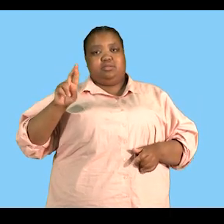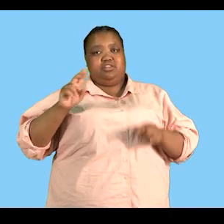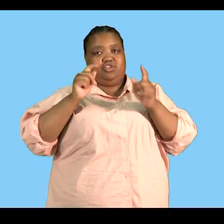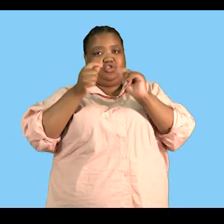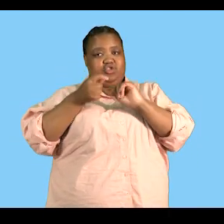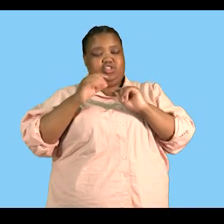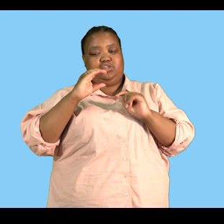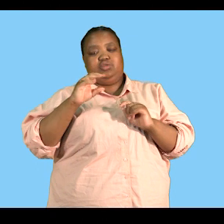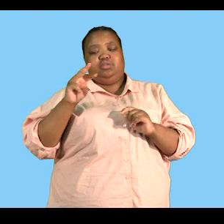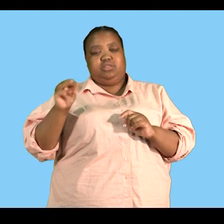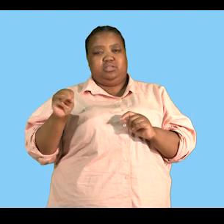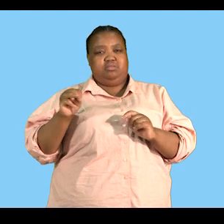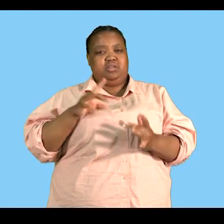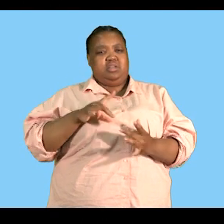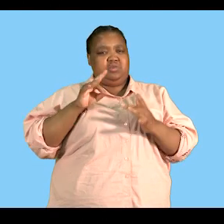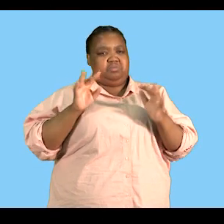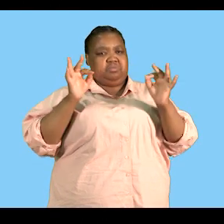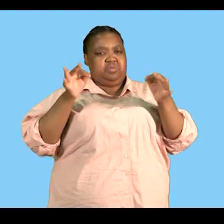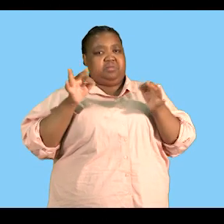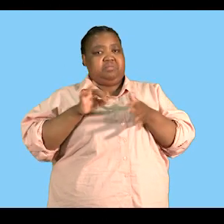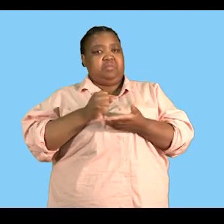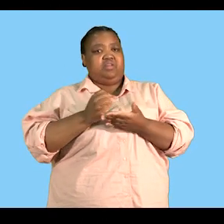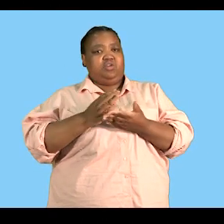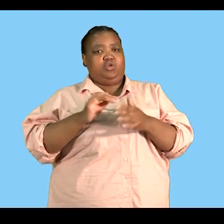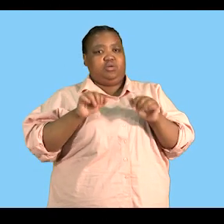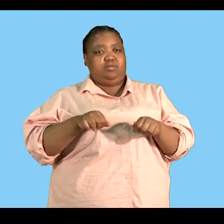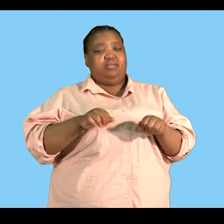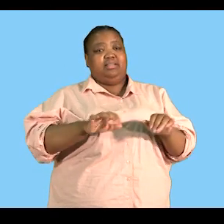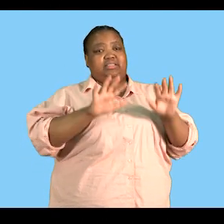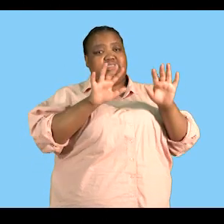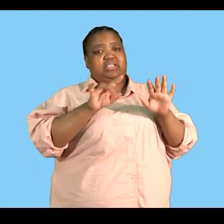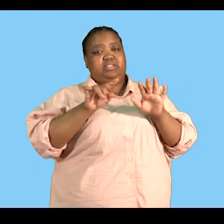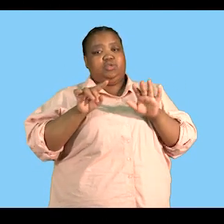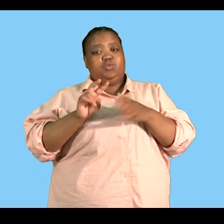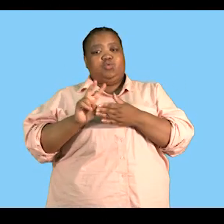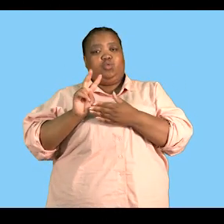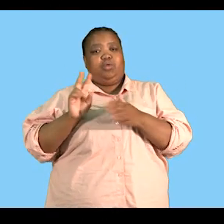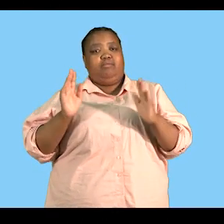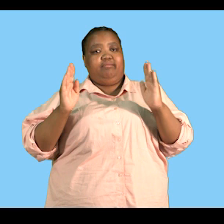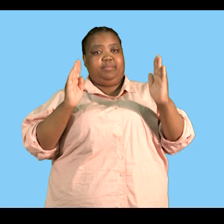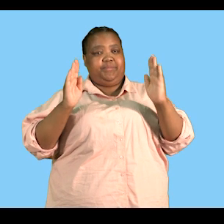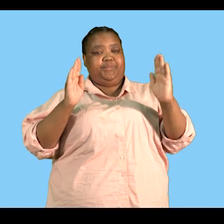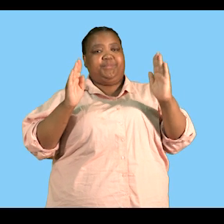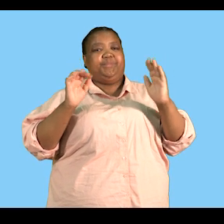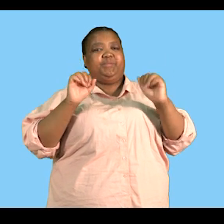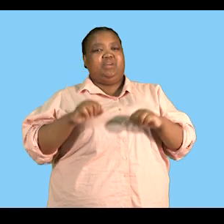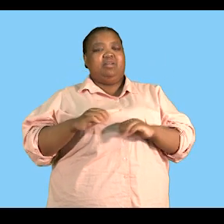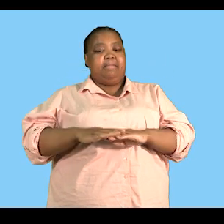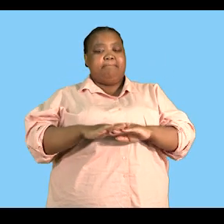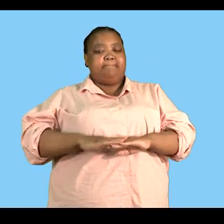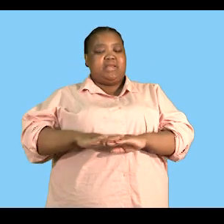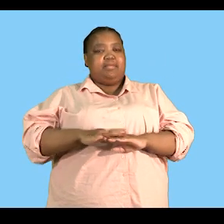make sure that we choose the correct one. They say it's 10 to 12, so the minimum will